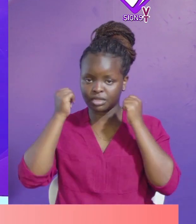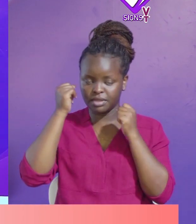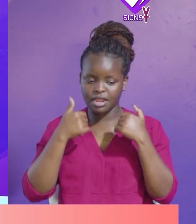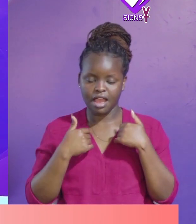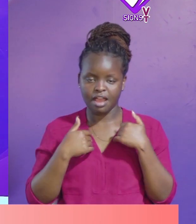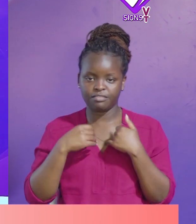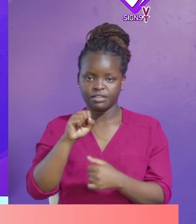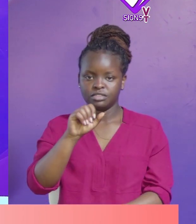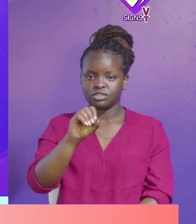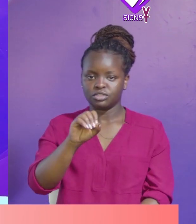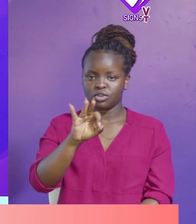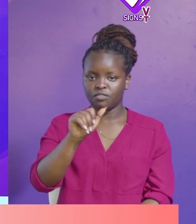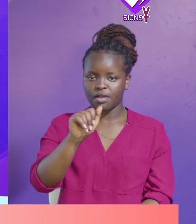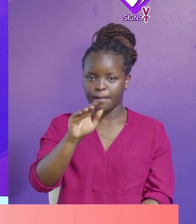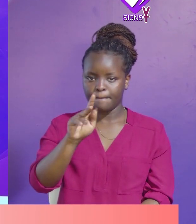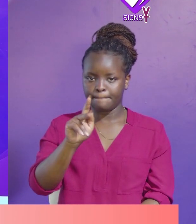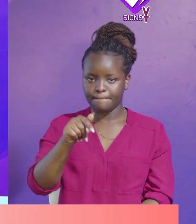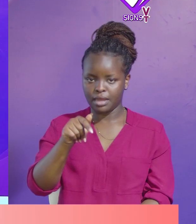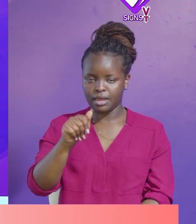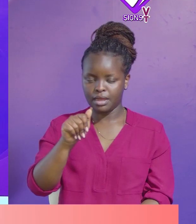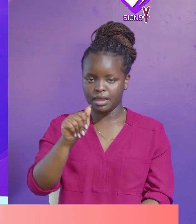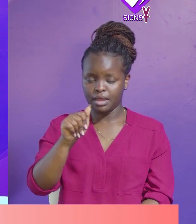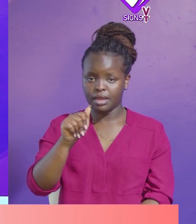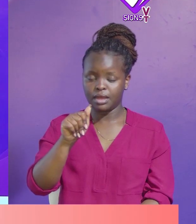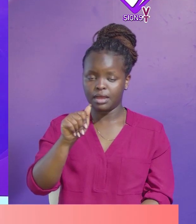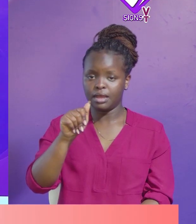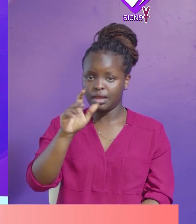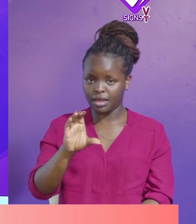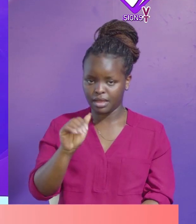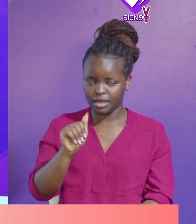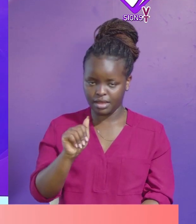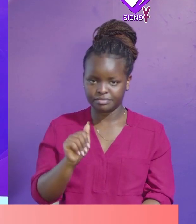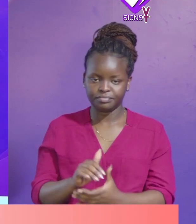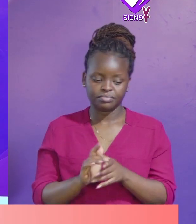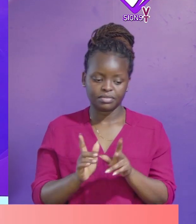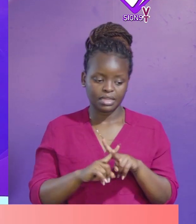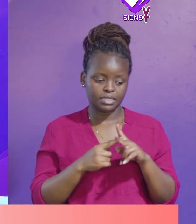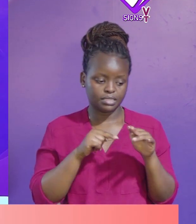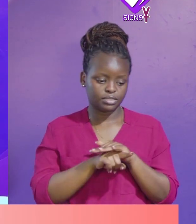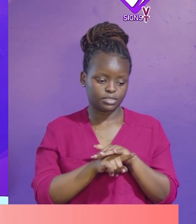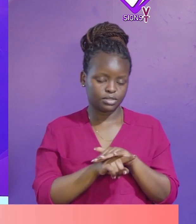have Sofapaka versus AFC Leopards. Sofapaka